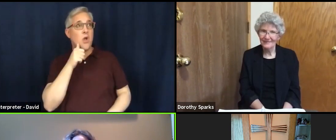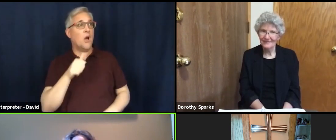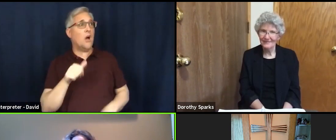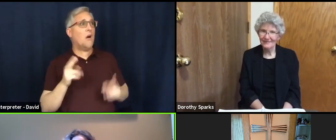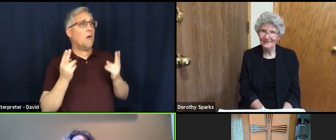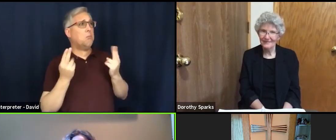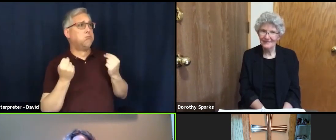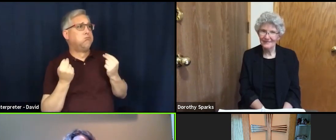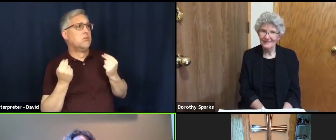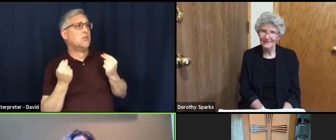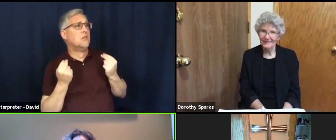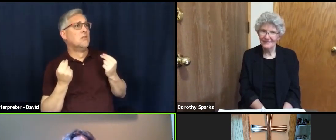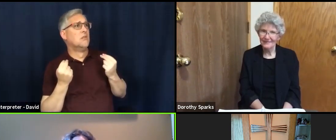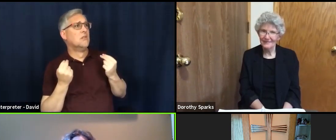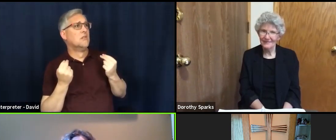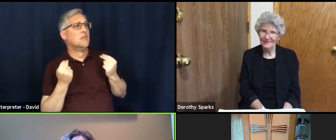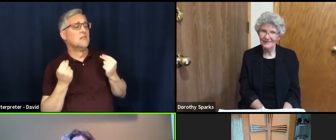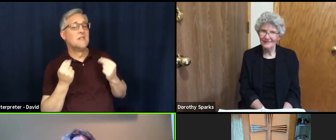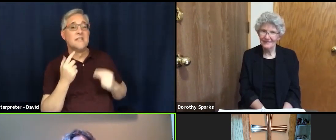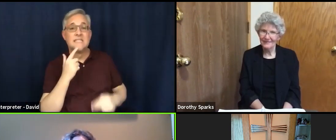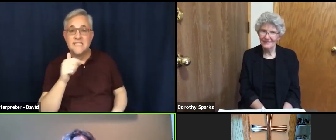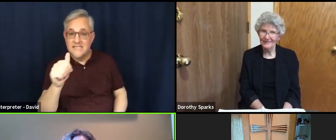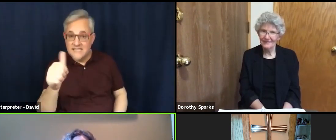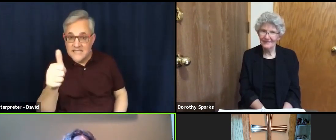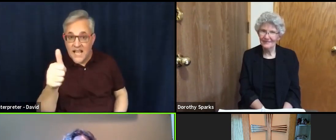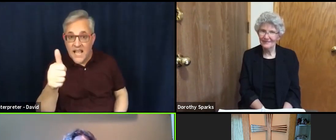This little girl, 10 years old,